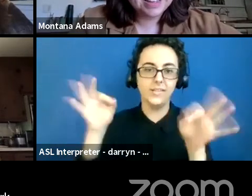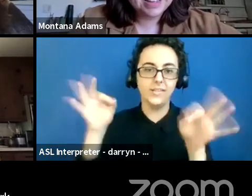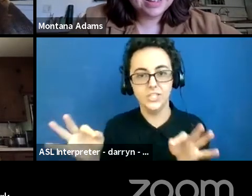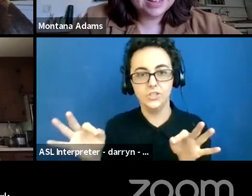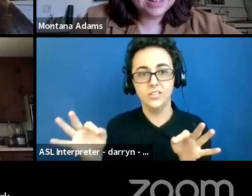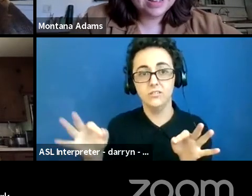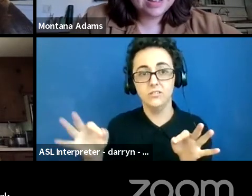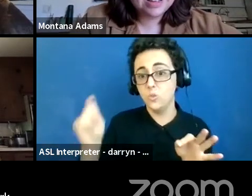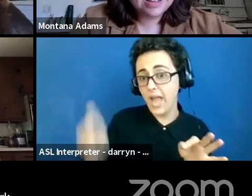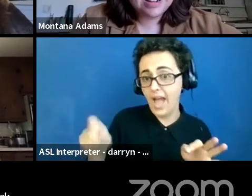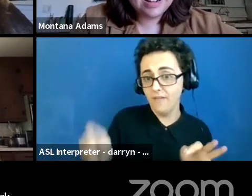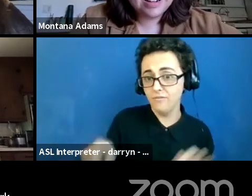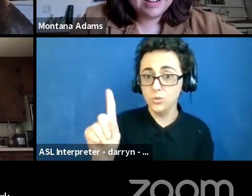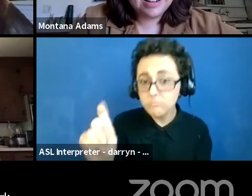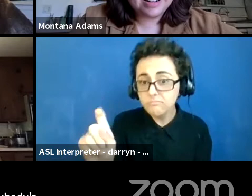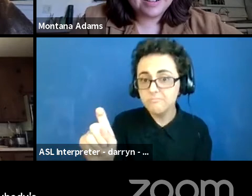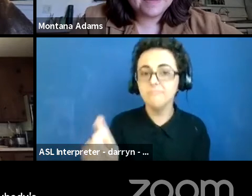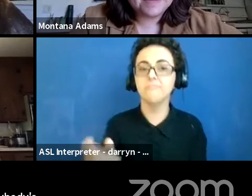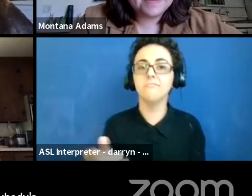curiosity, mind?